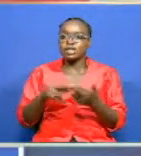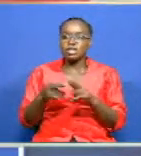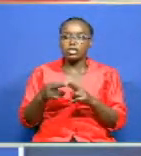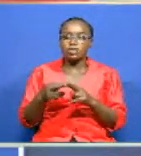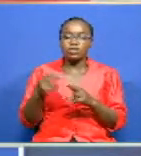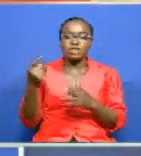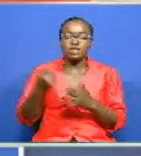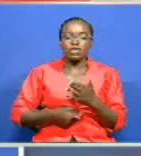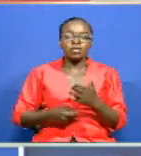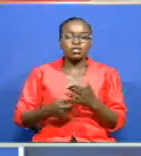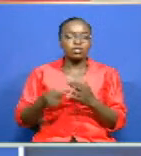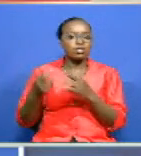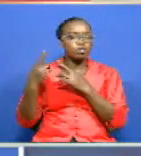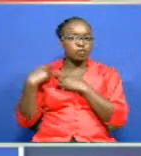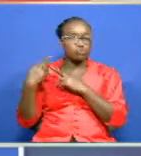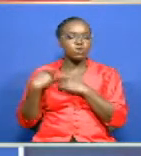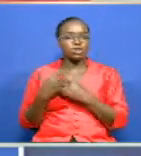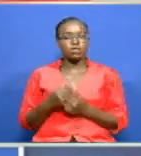liability.